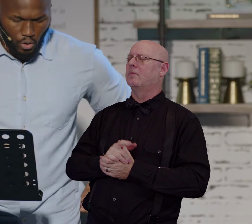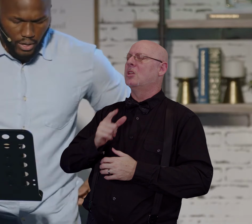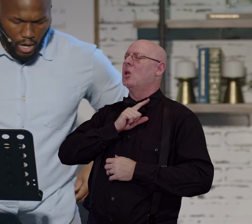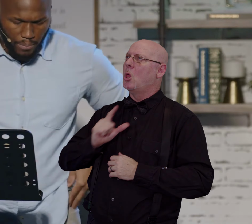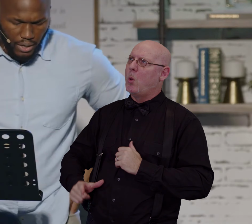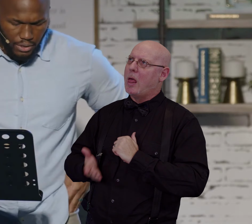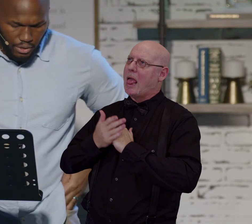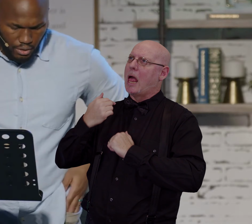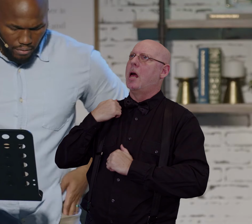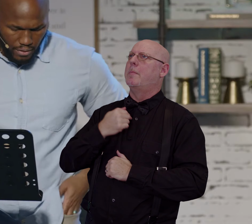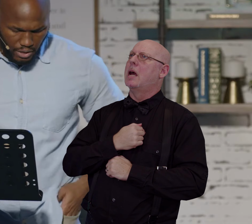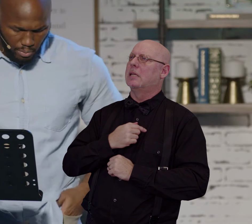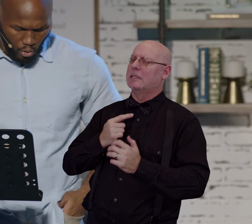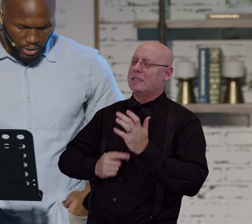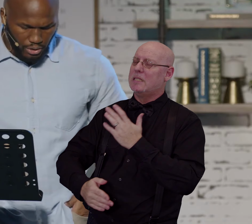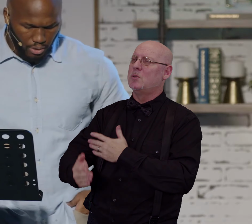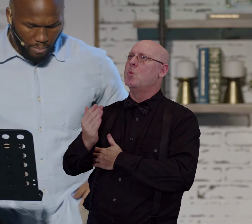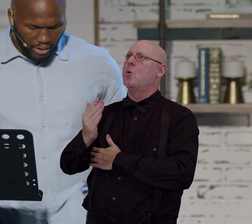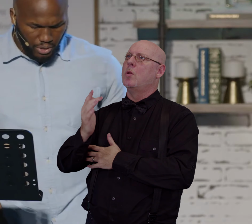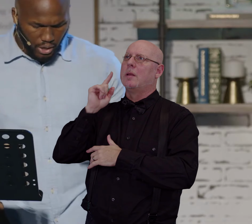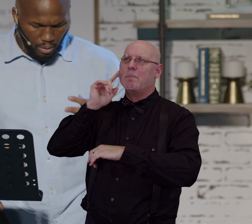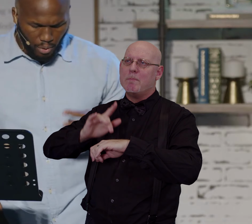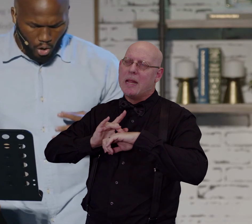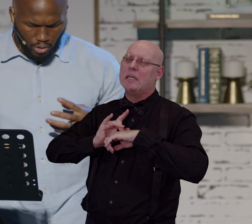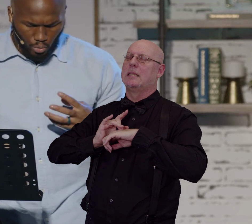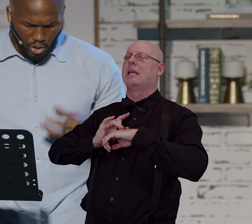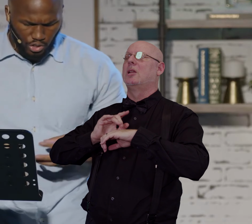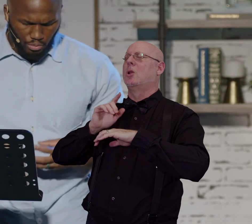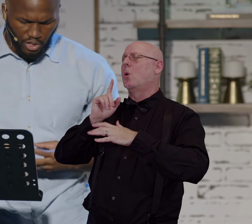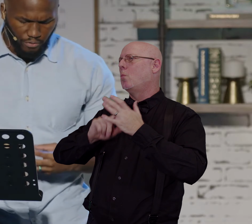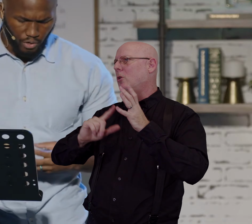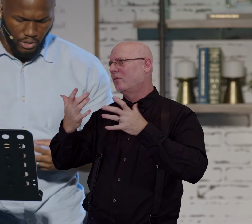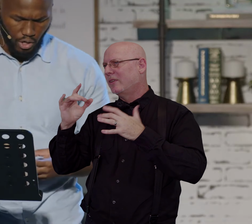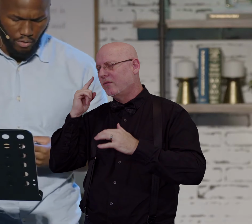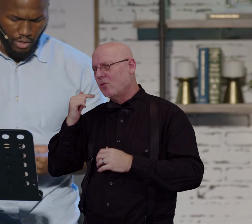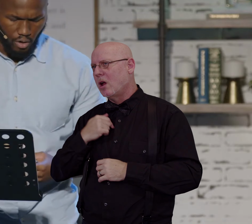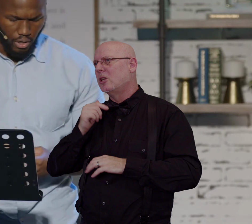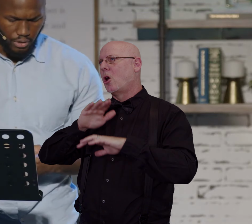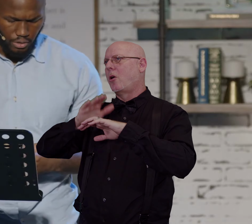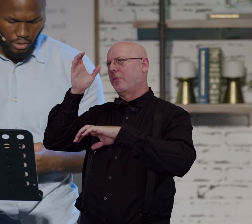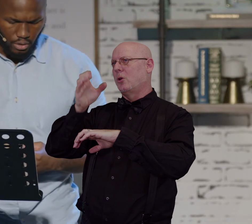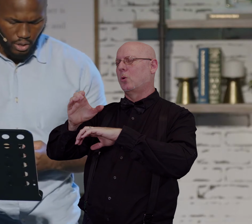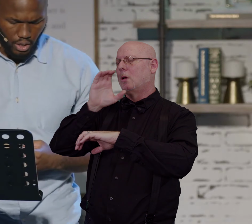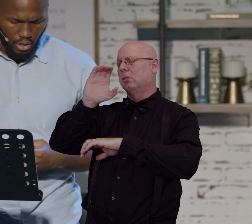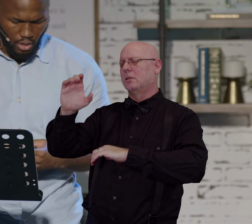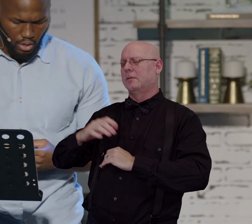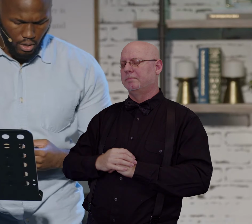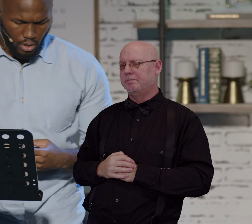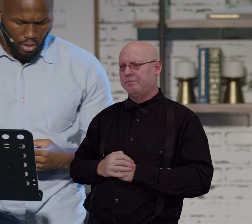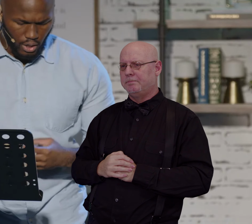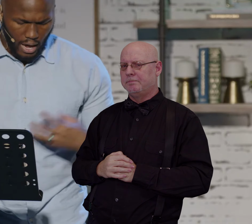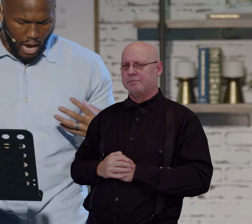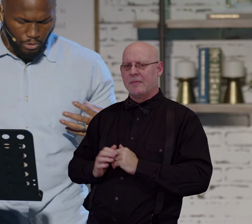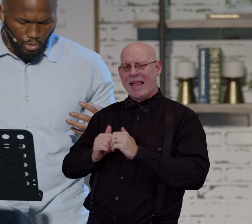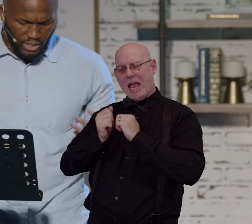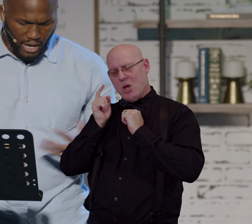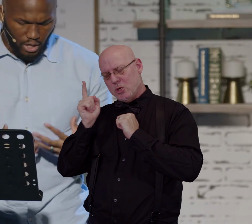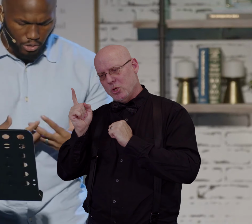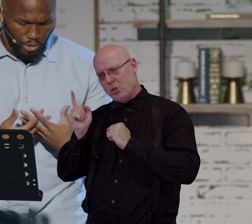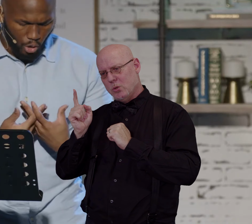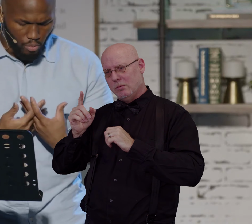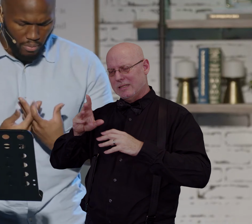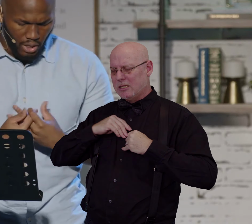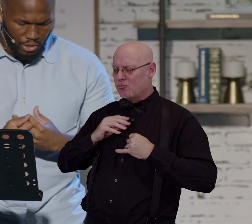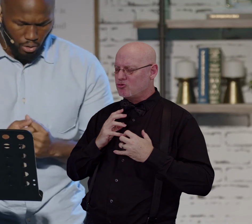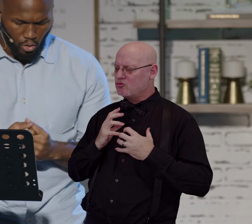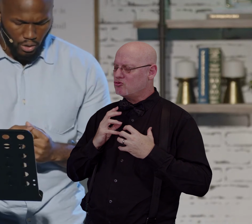And so, Lord, help us this morning to meditate upon what you did for us on the cross and how you would take